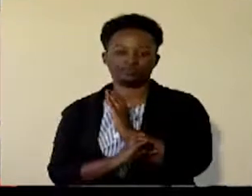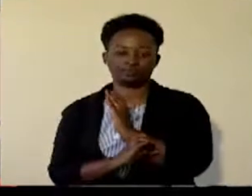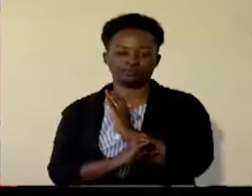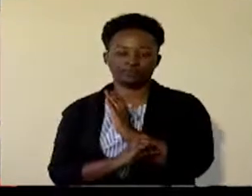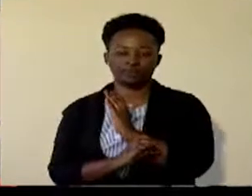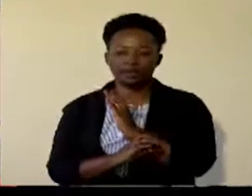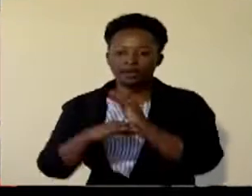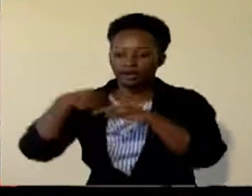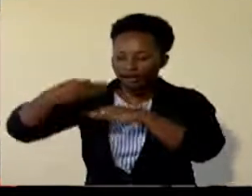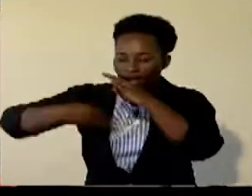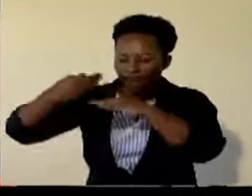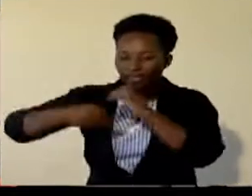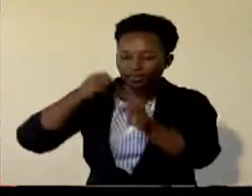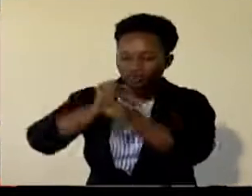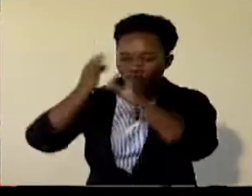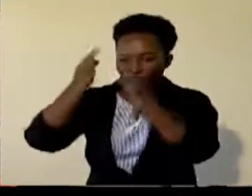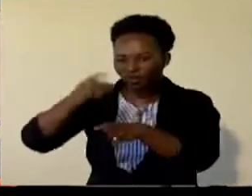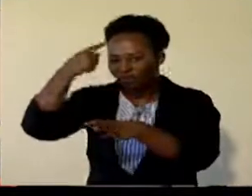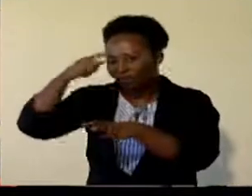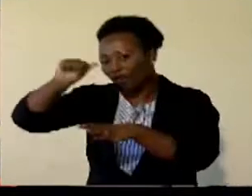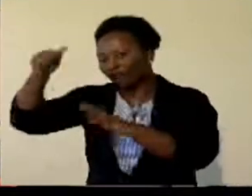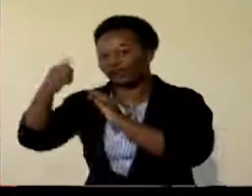Mainly for the foreign market. Now,